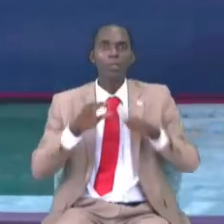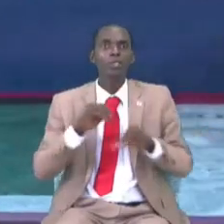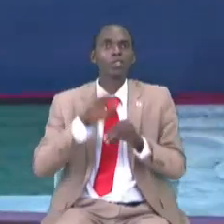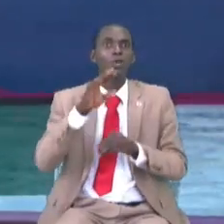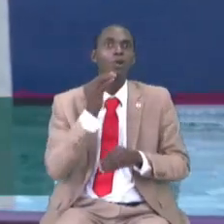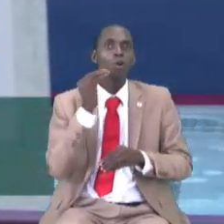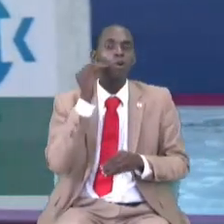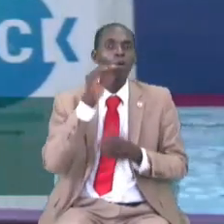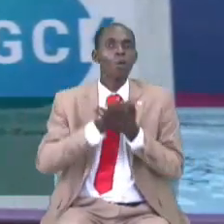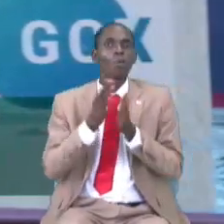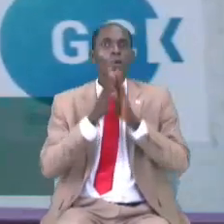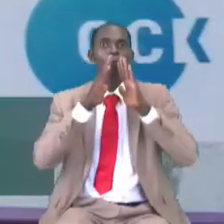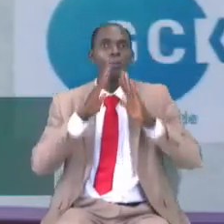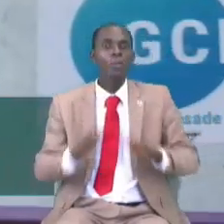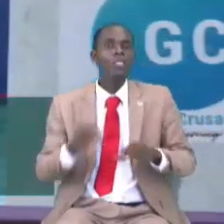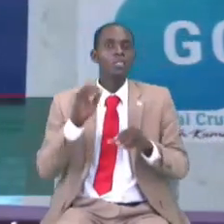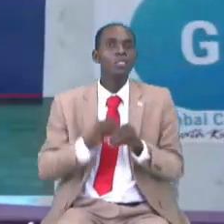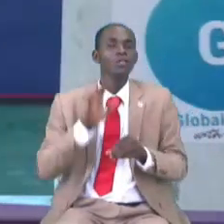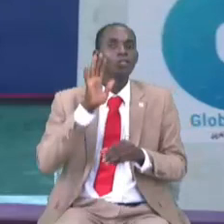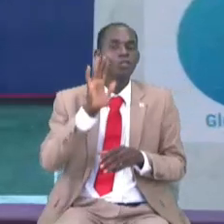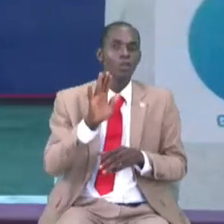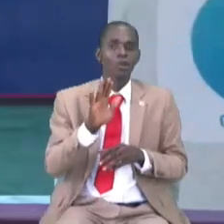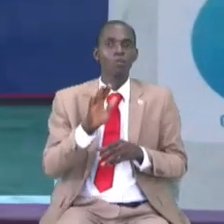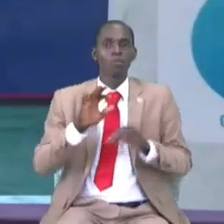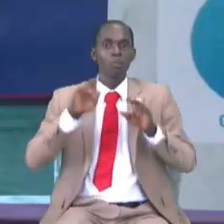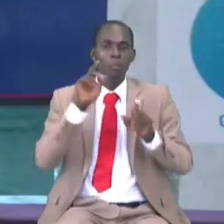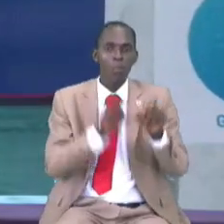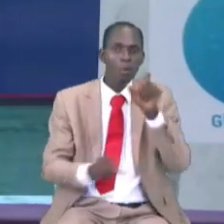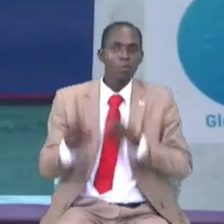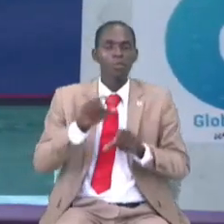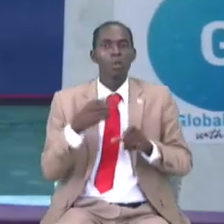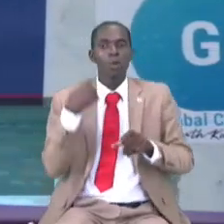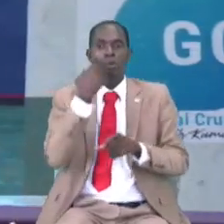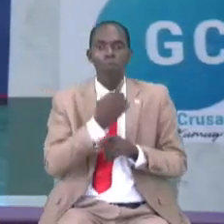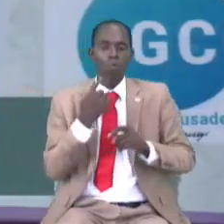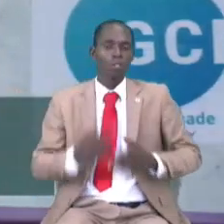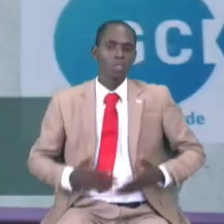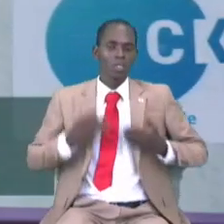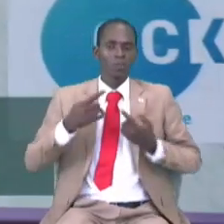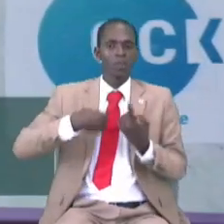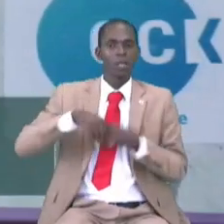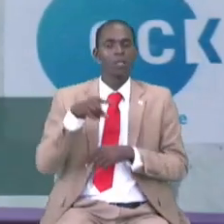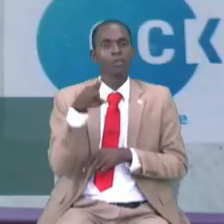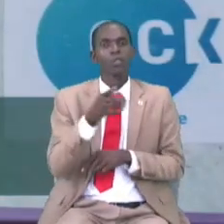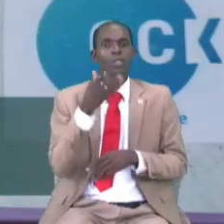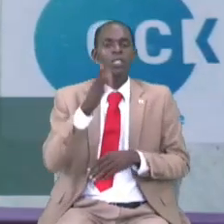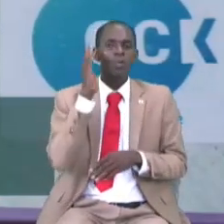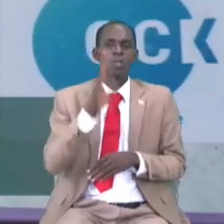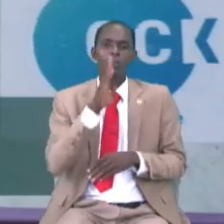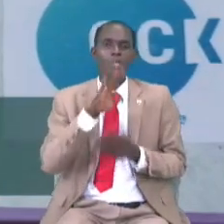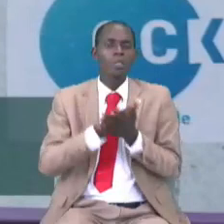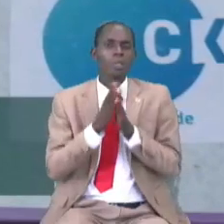who live around you. There'll be peace with everyone. Hatred will go away. Bitterness will go away.